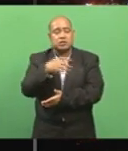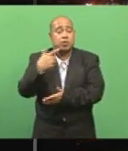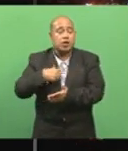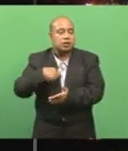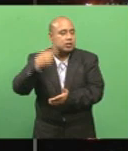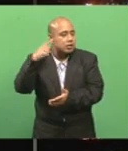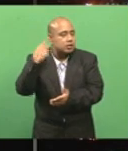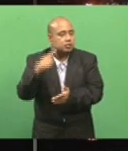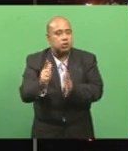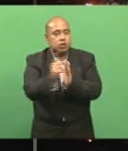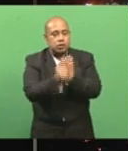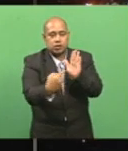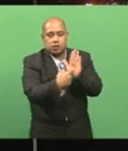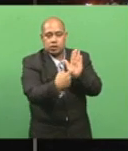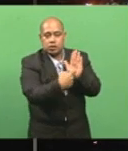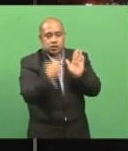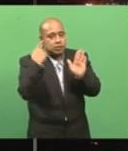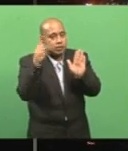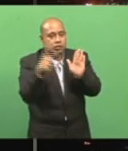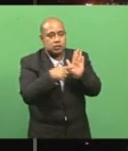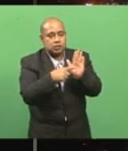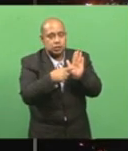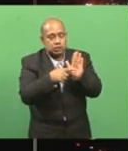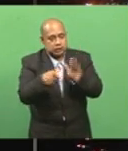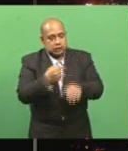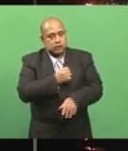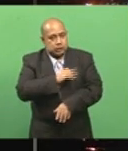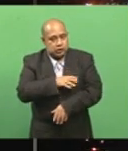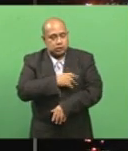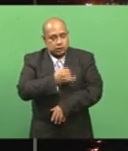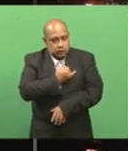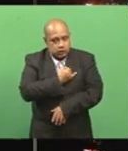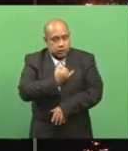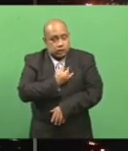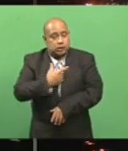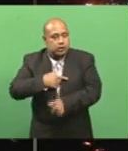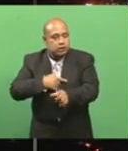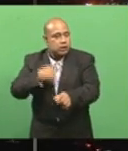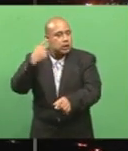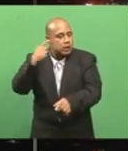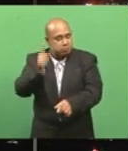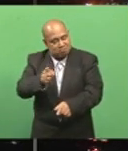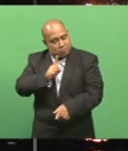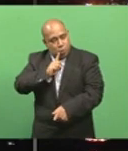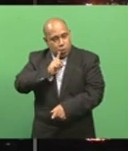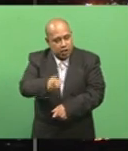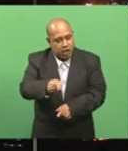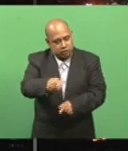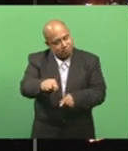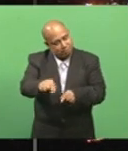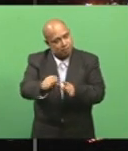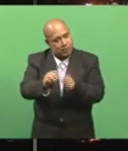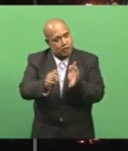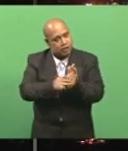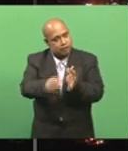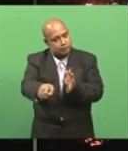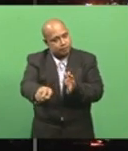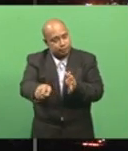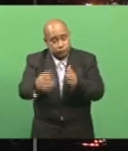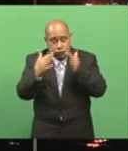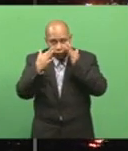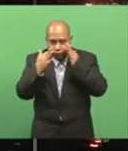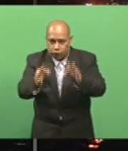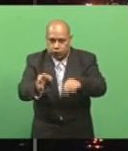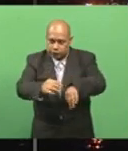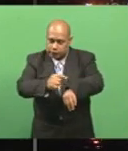Nandi pleaded guilty to disobeying lawful orders of the Prime Minister by breaching the curfew hours from 8 p.m. to 5 a.m. However, the